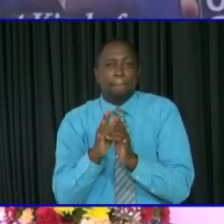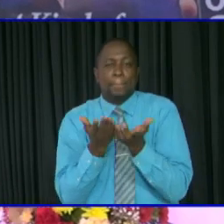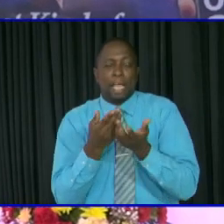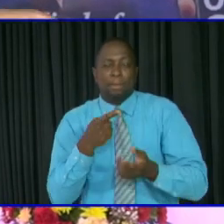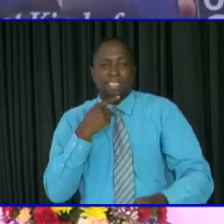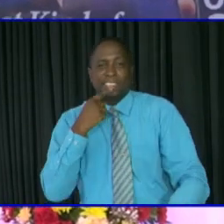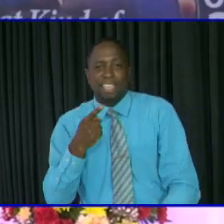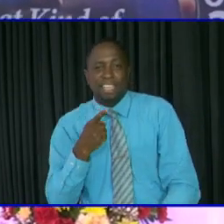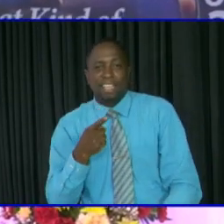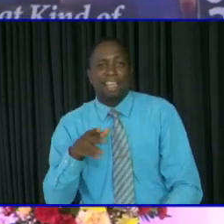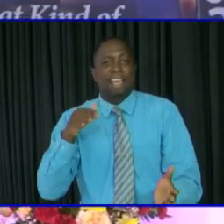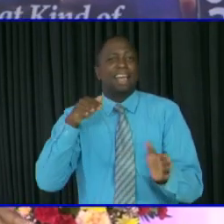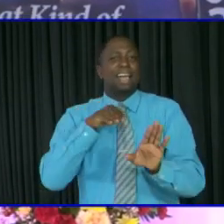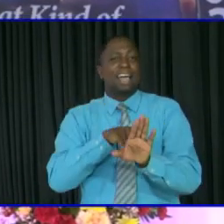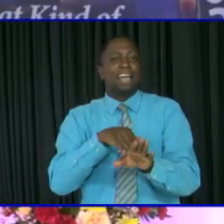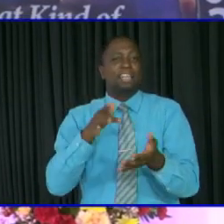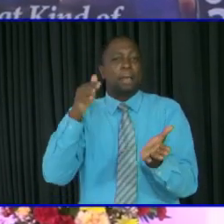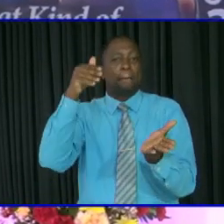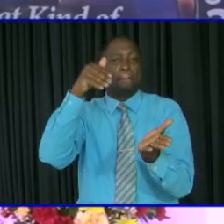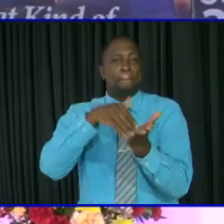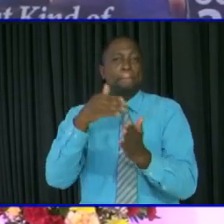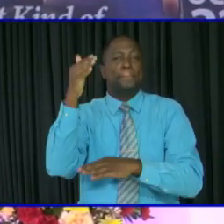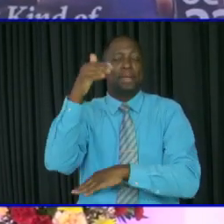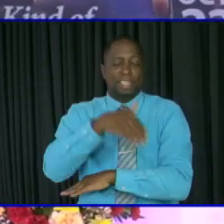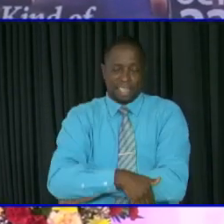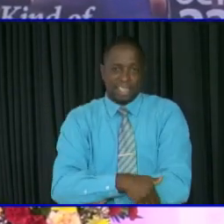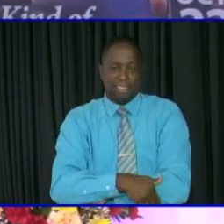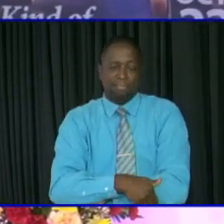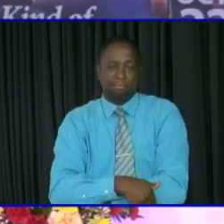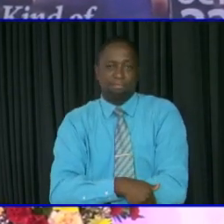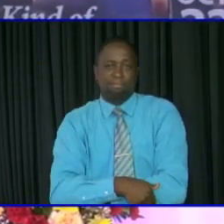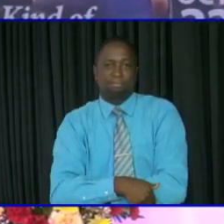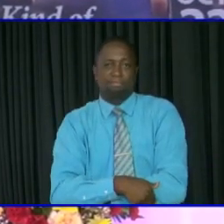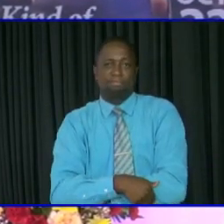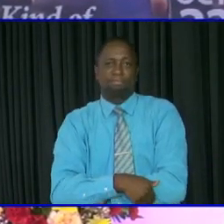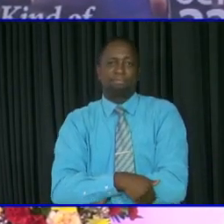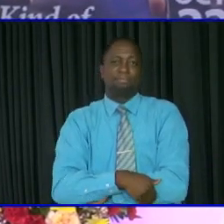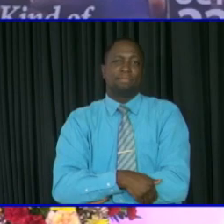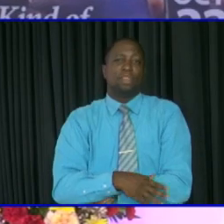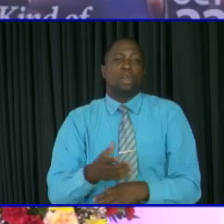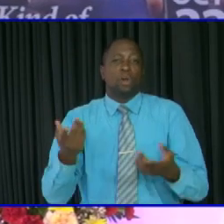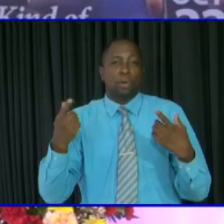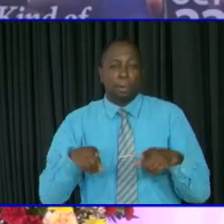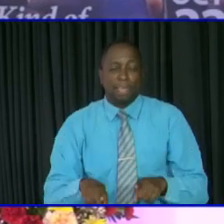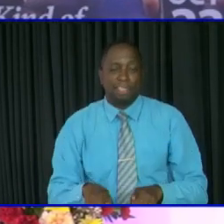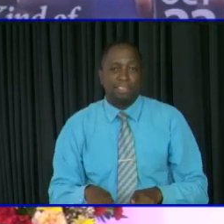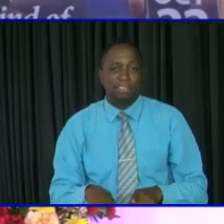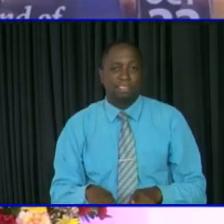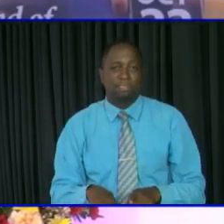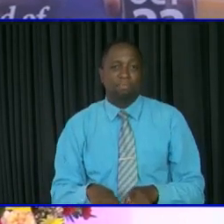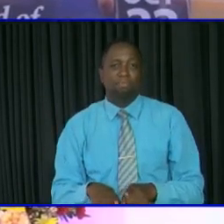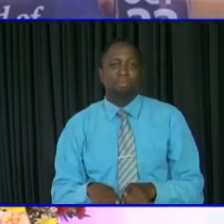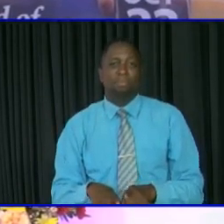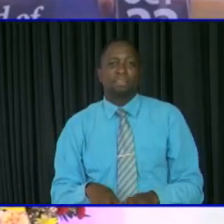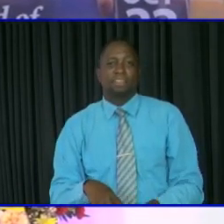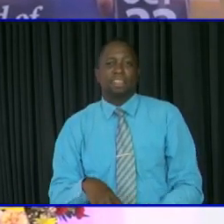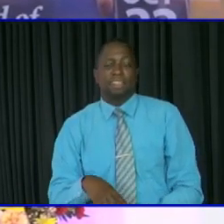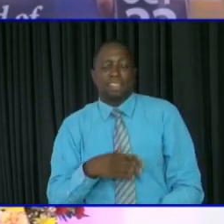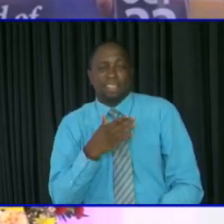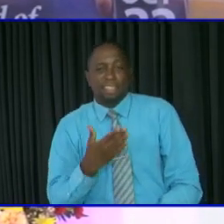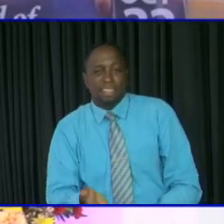when hardly anybody is doing anything. Midnight when things are